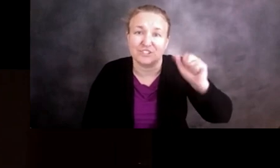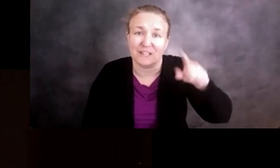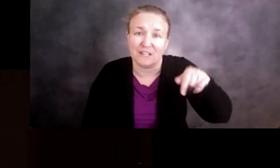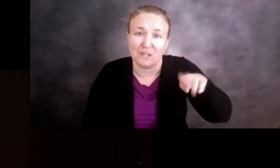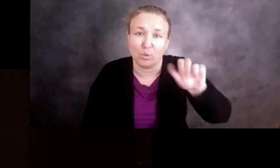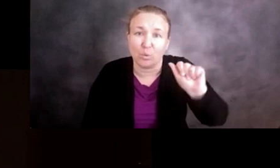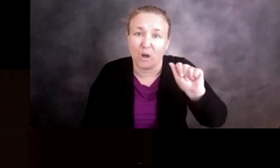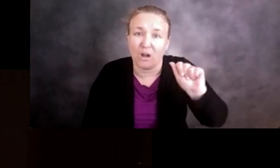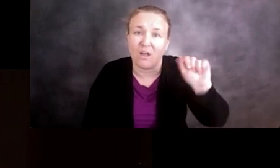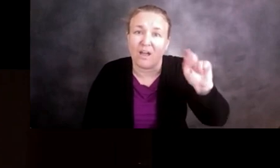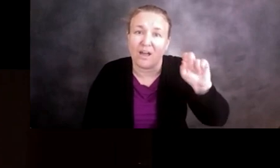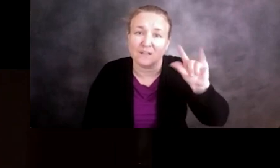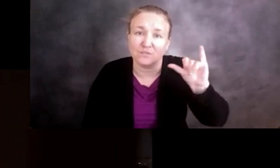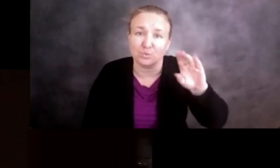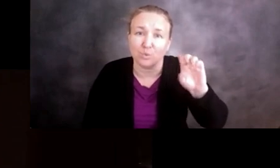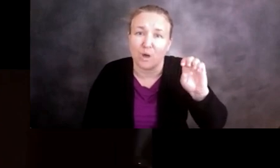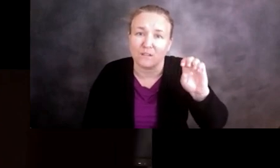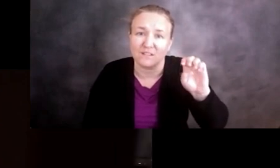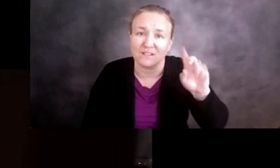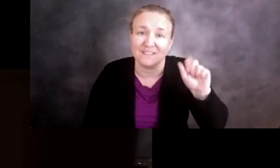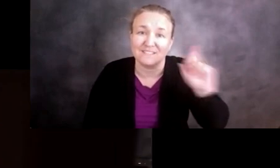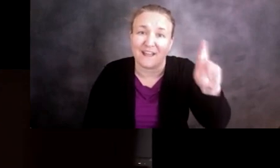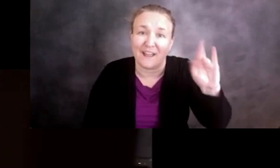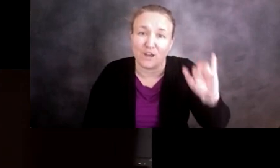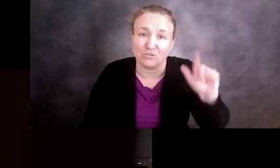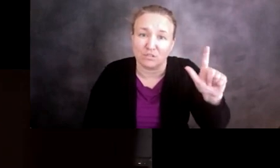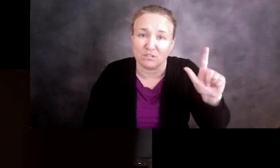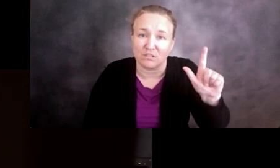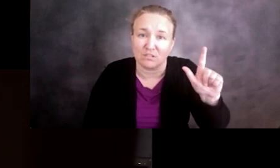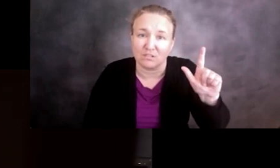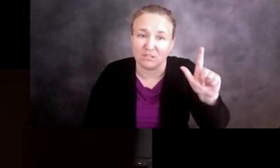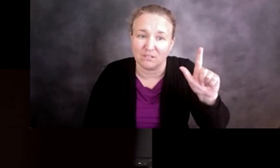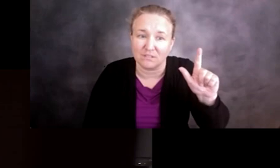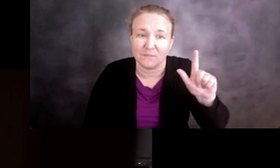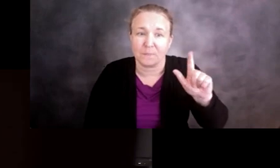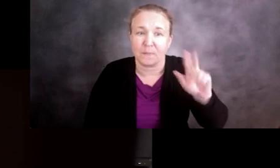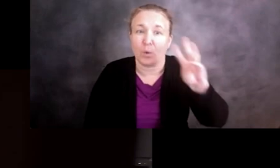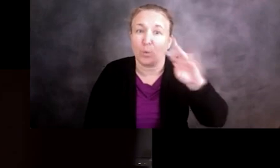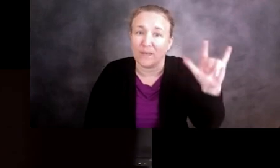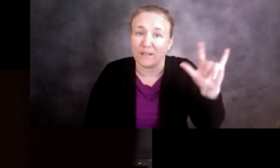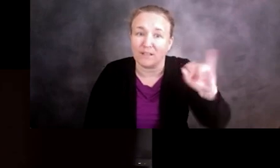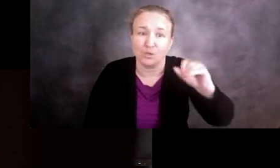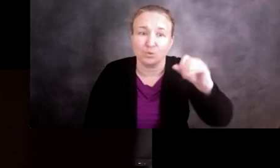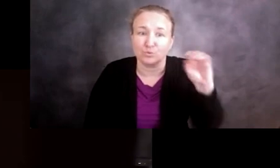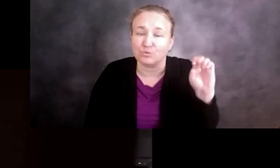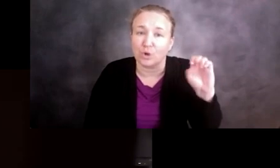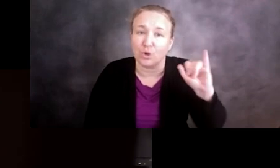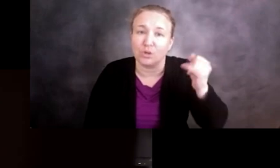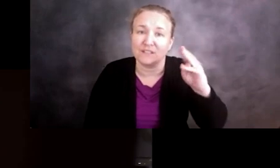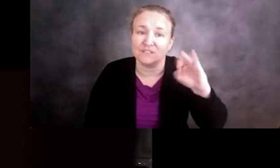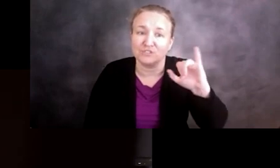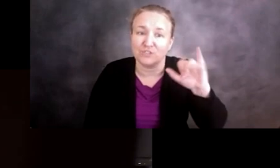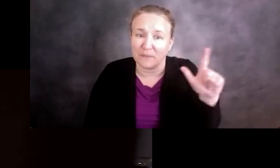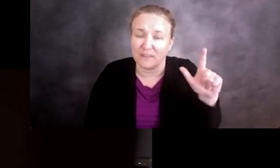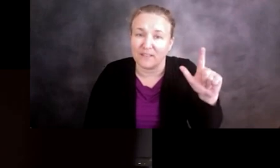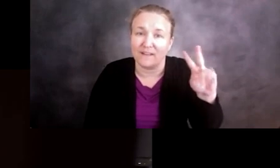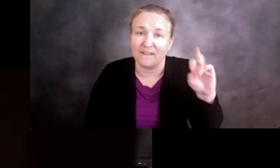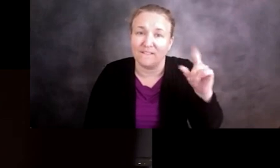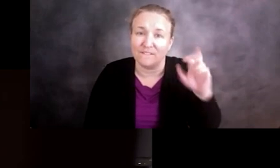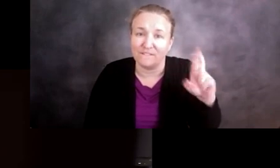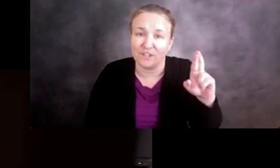of Antoine, Daryl, Shaquille. The voice of Will, Joe,